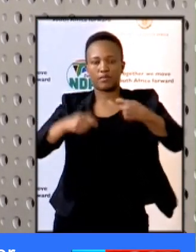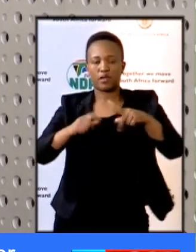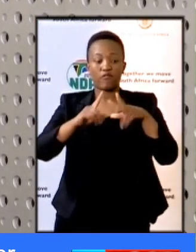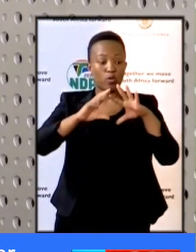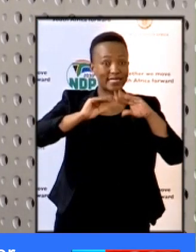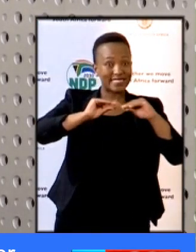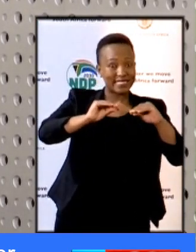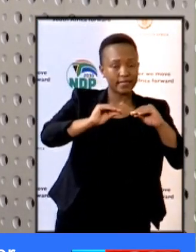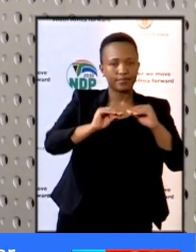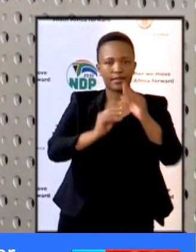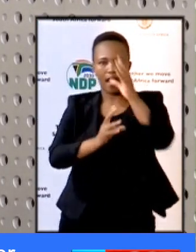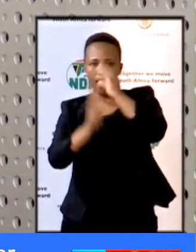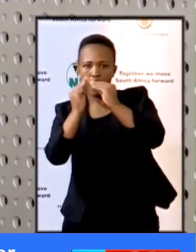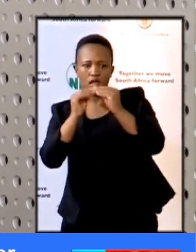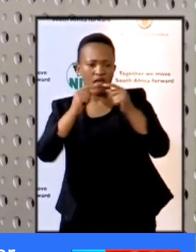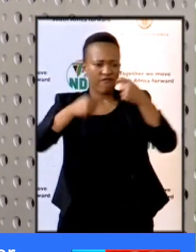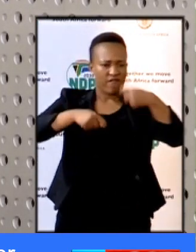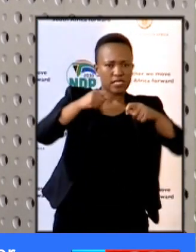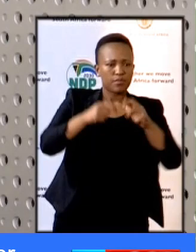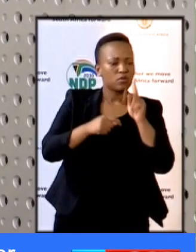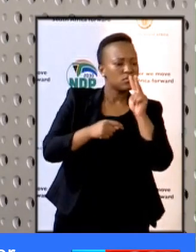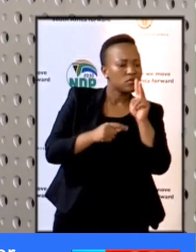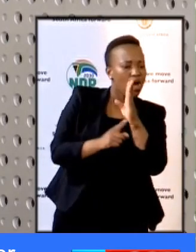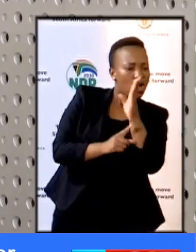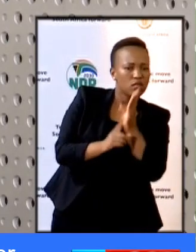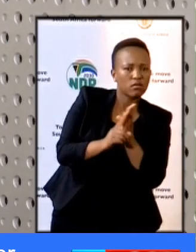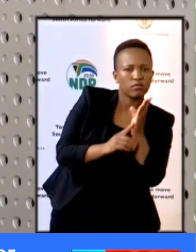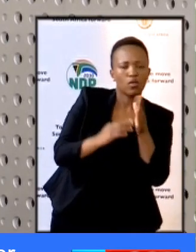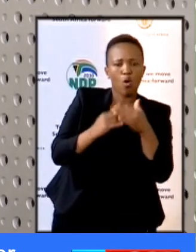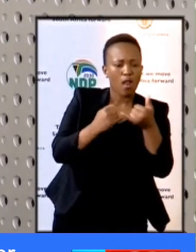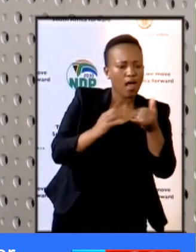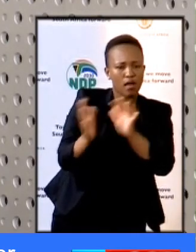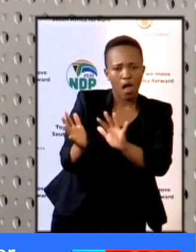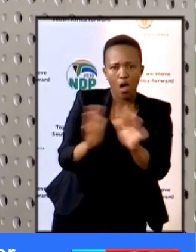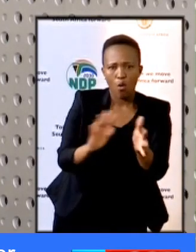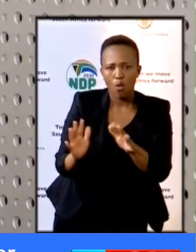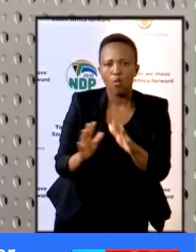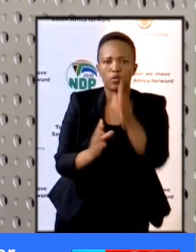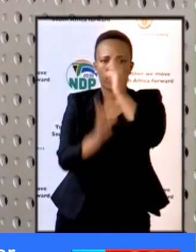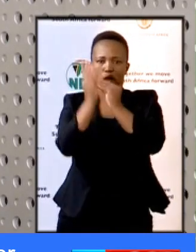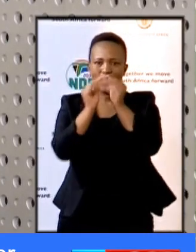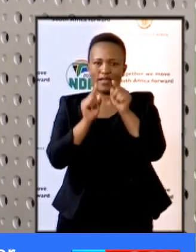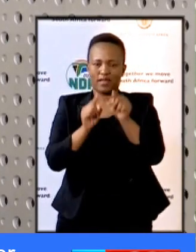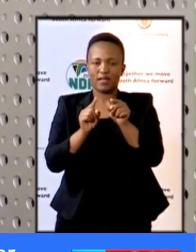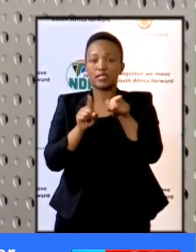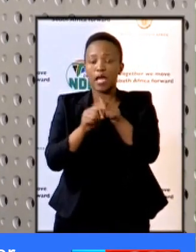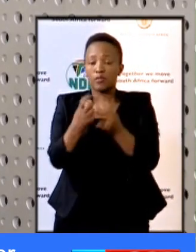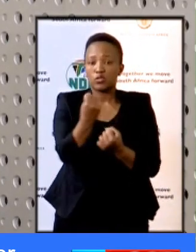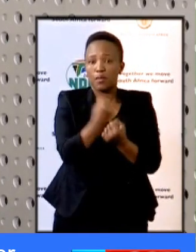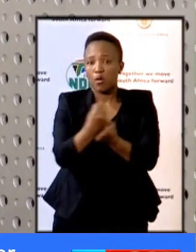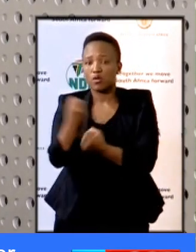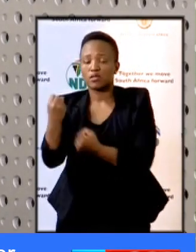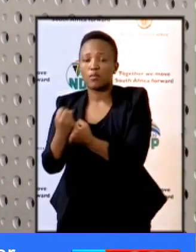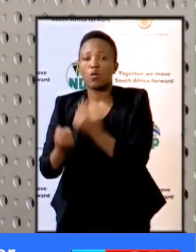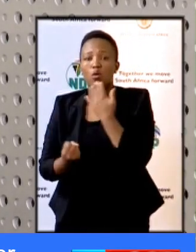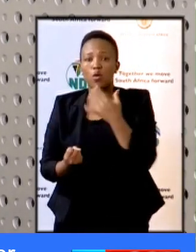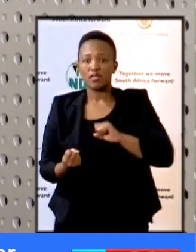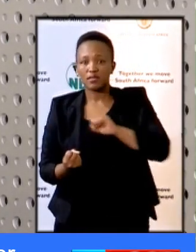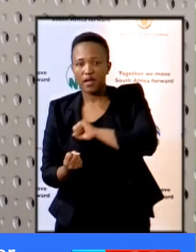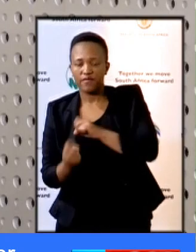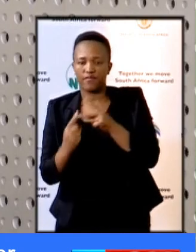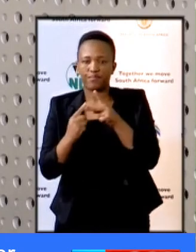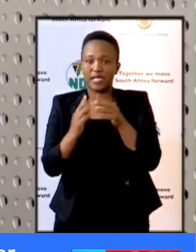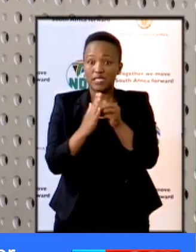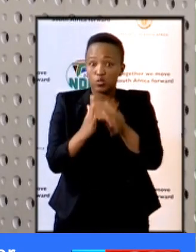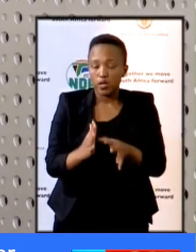and learning to support all our institutions and all our students. Within a national framework currently